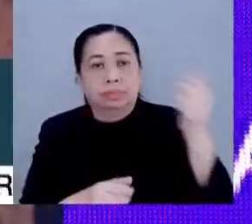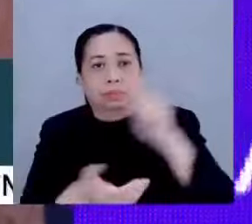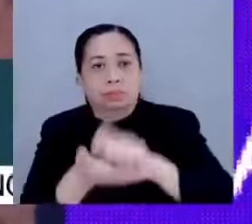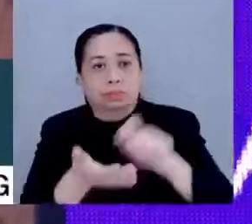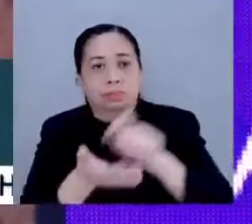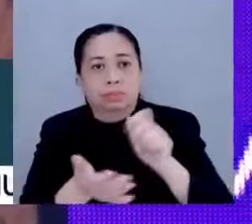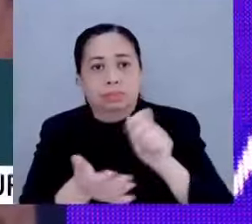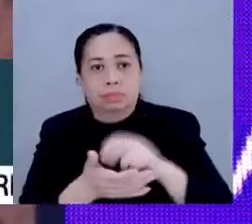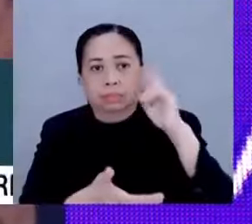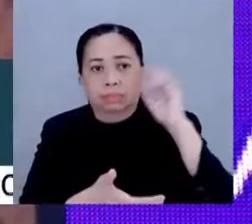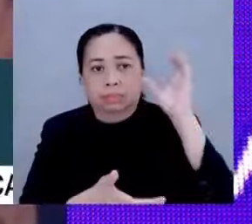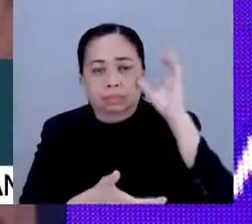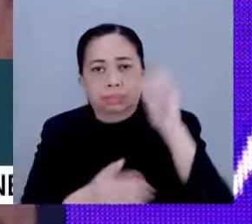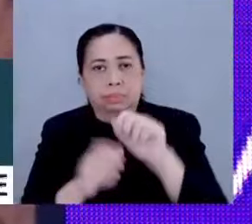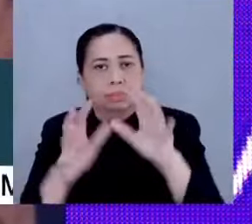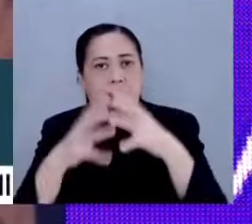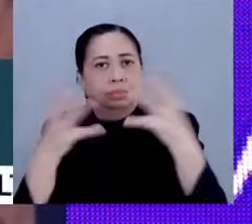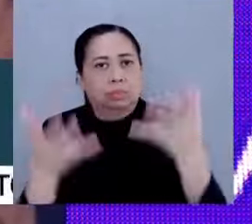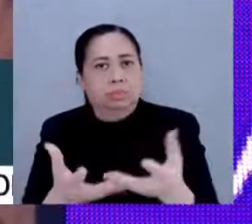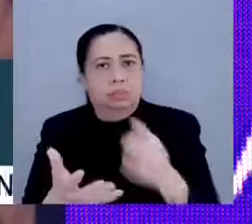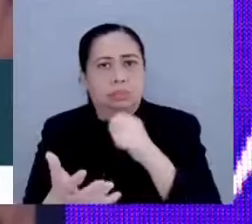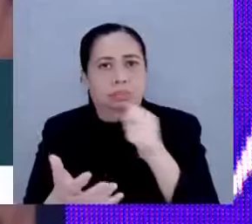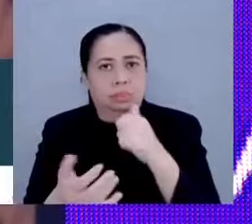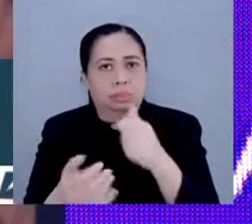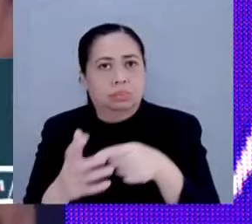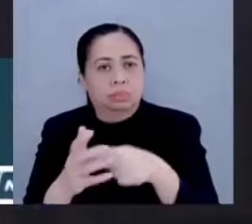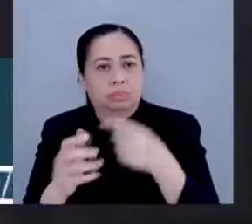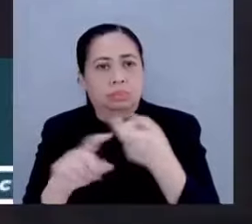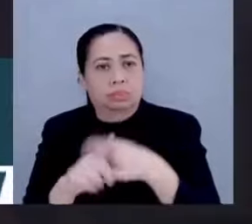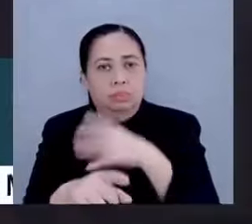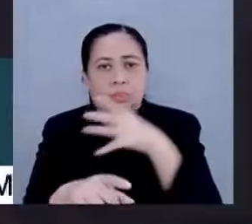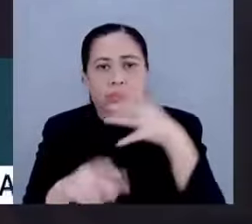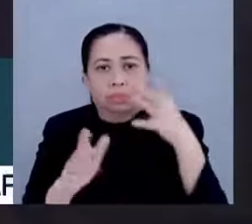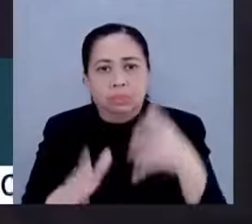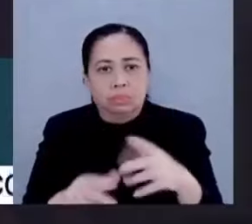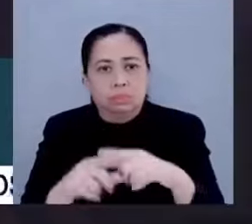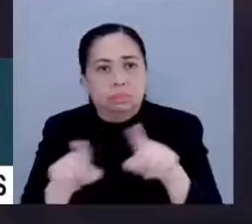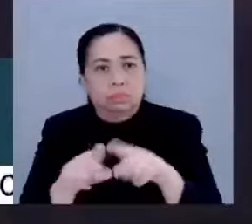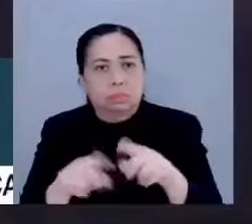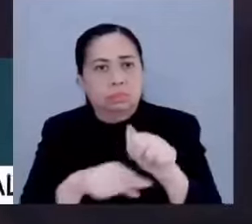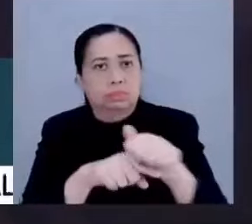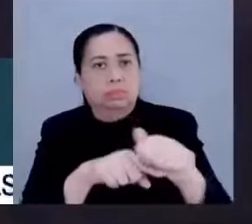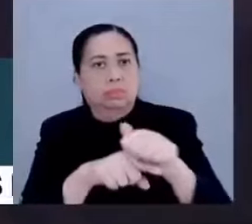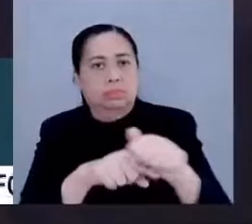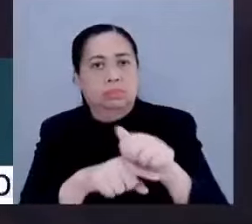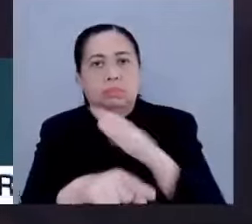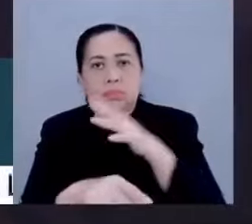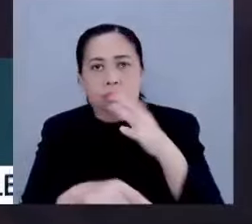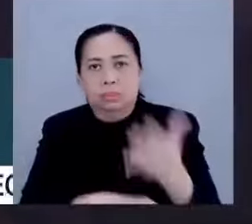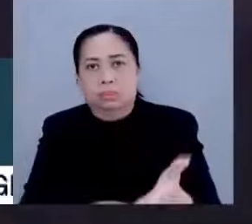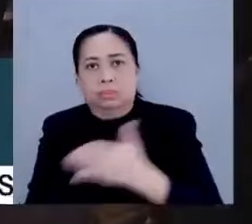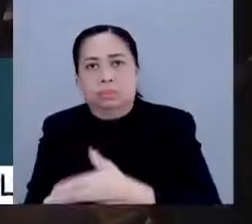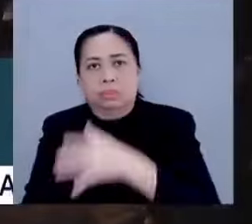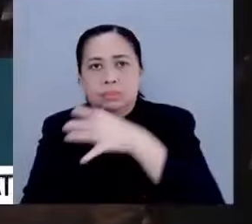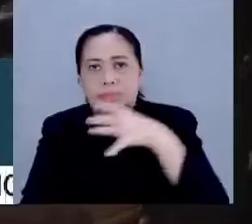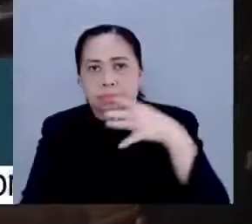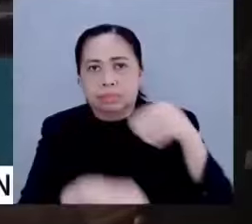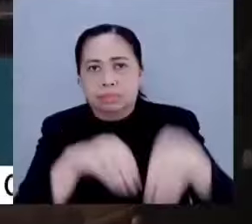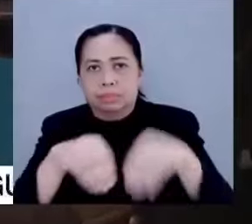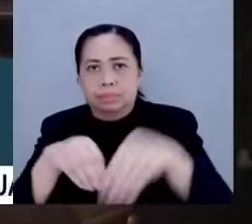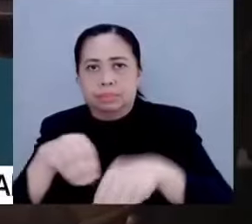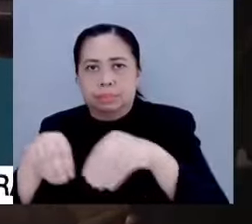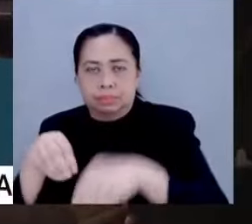example of a global company which not only bought supplies from farmers, but also trained farmers to improve their farming methods. This